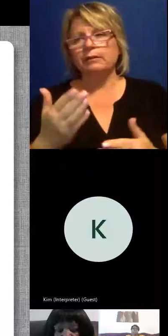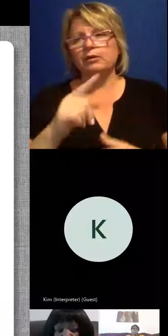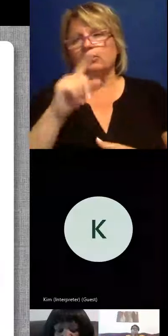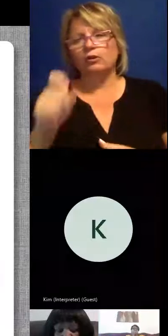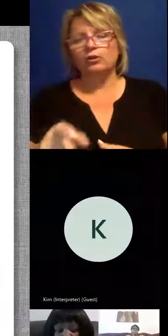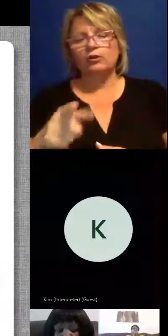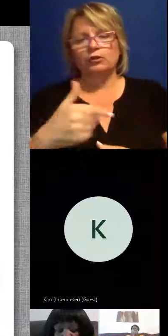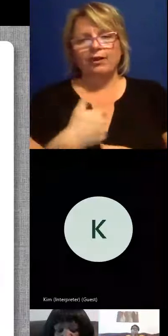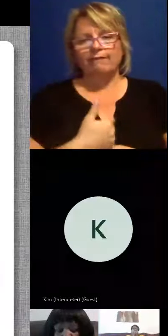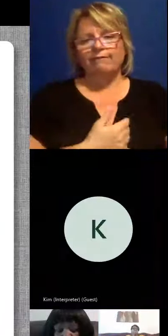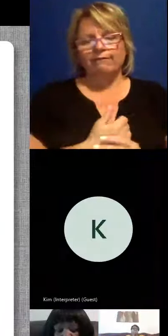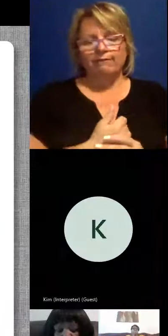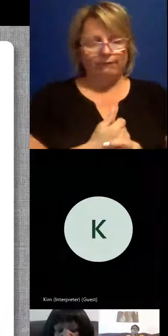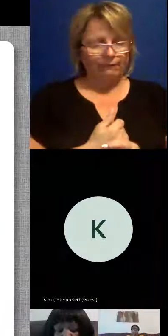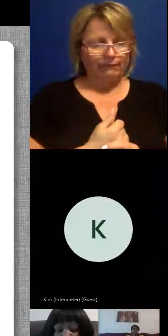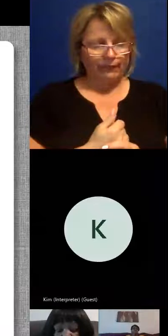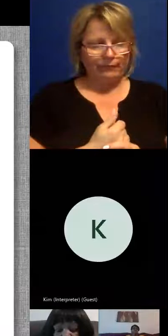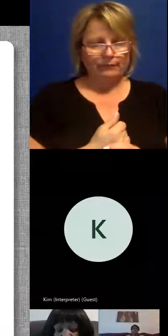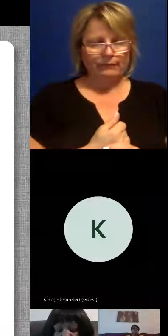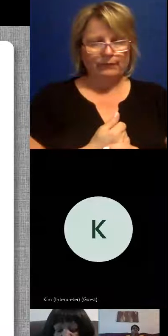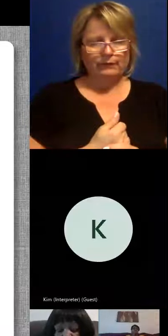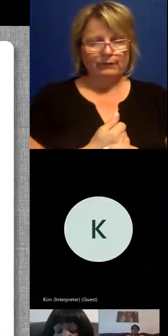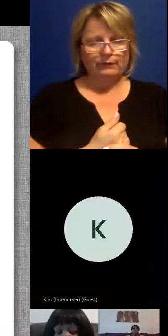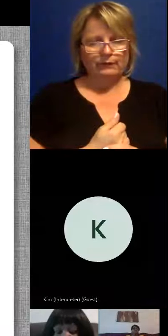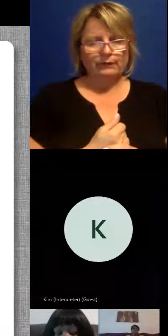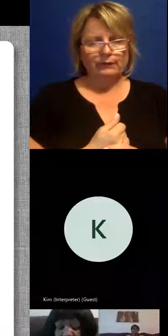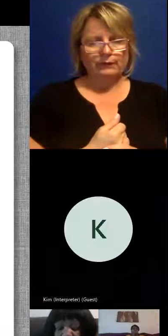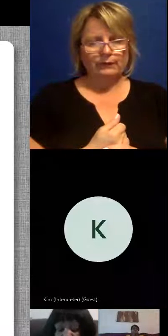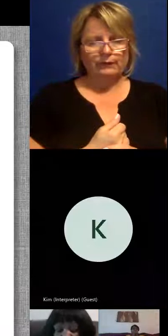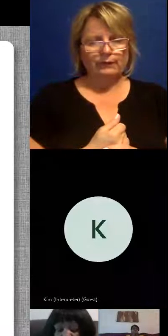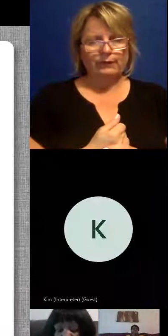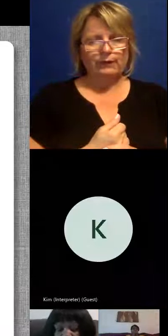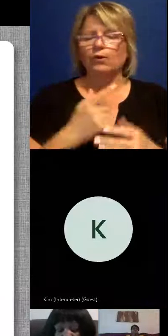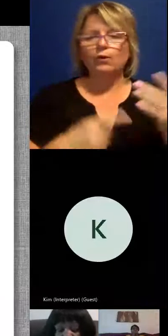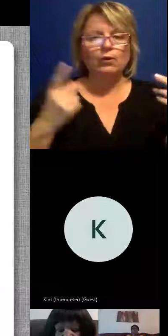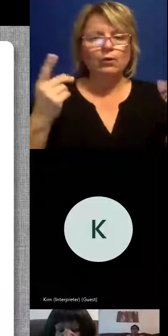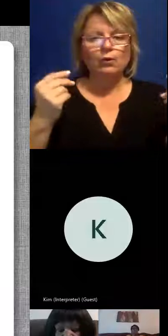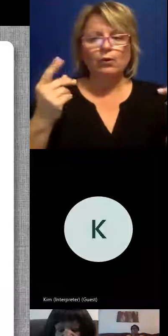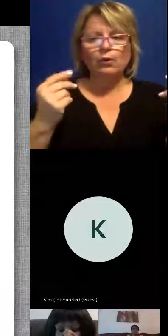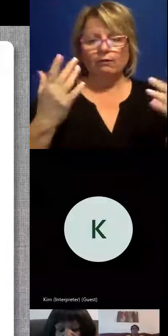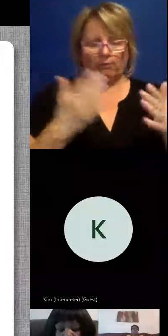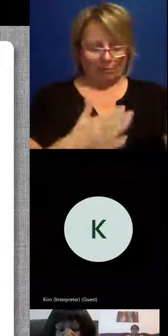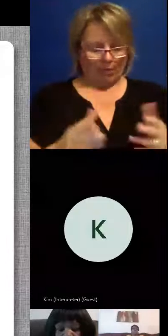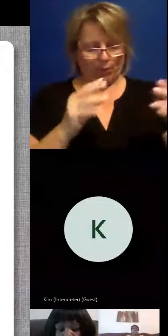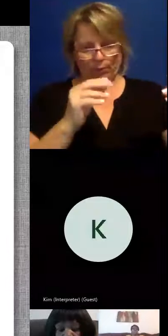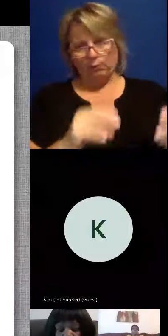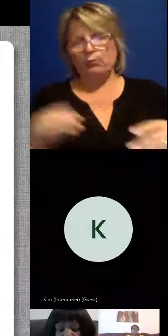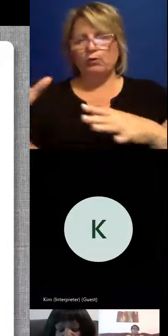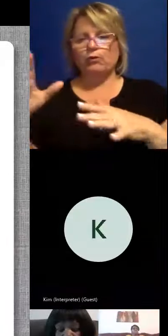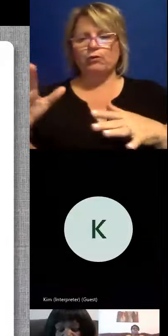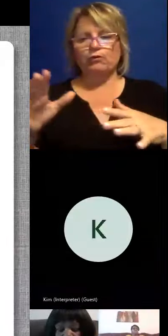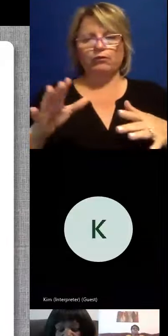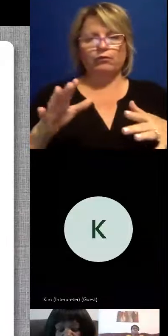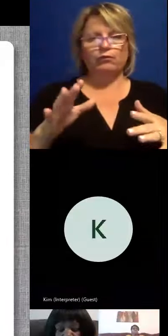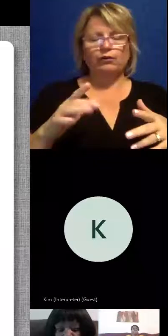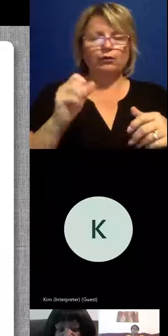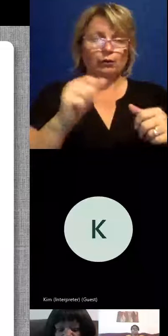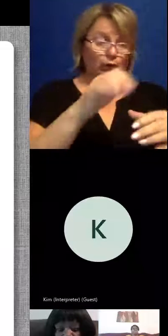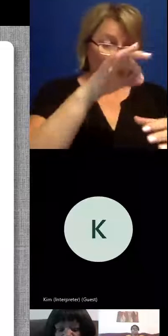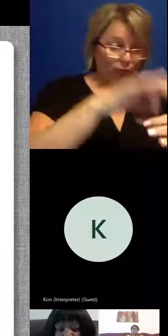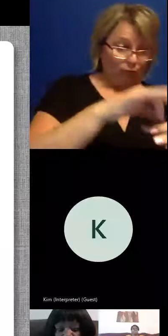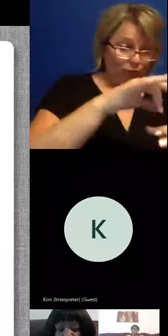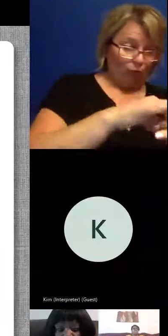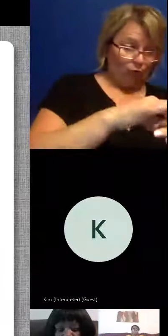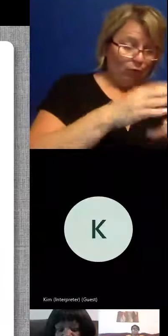been what you do if you are moving at the time of the election. You can vote at your